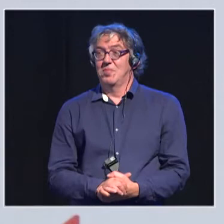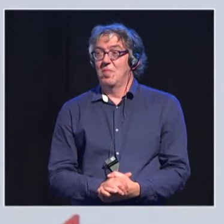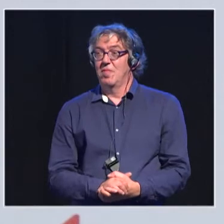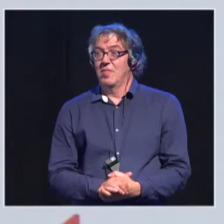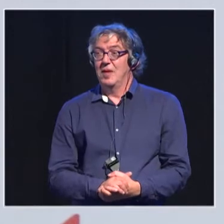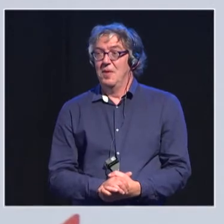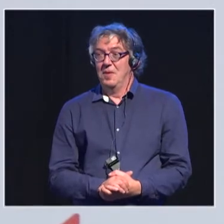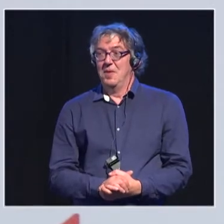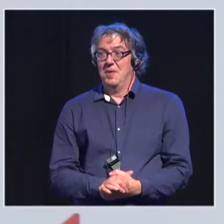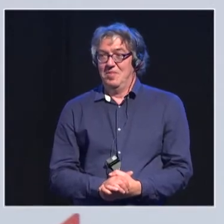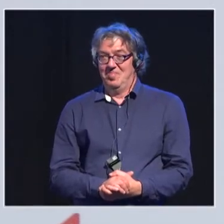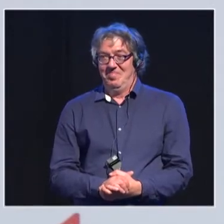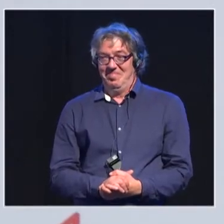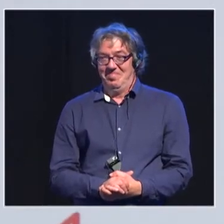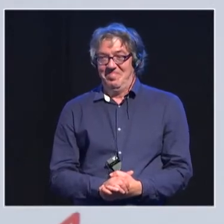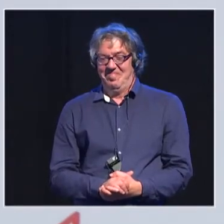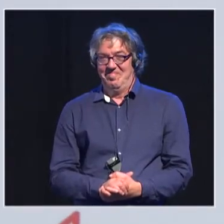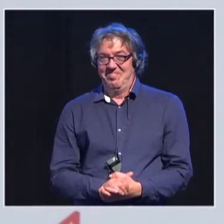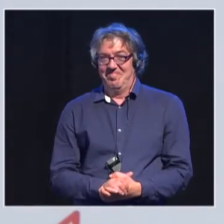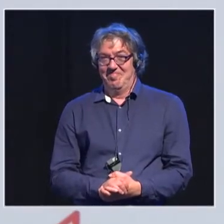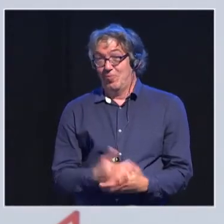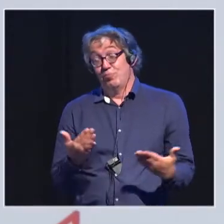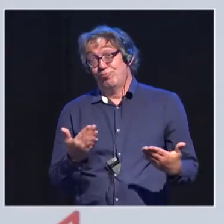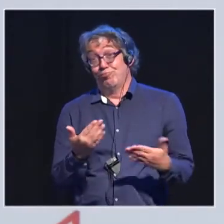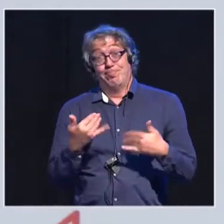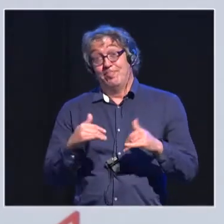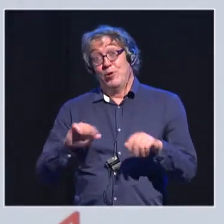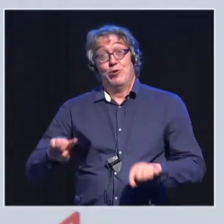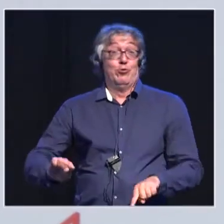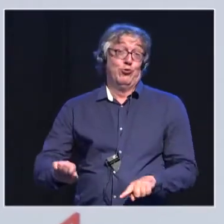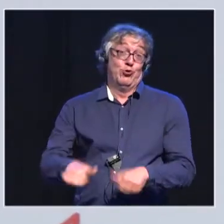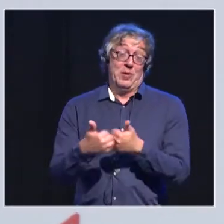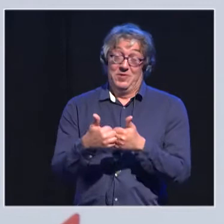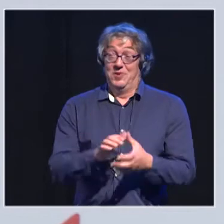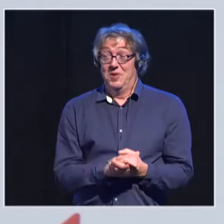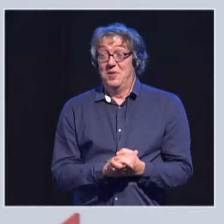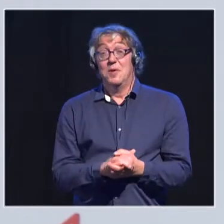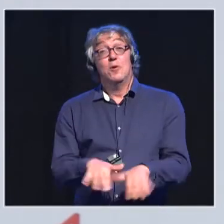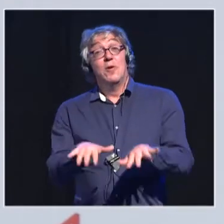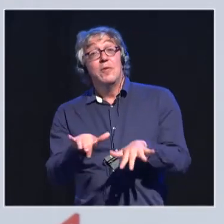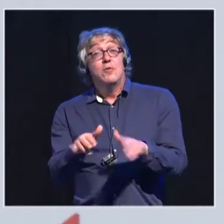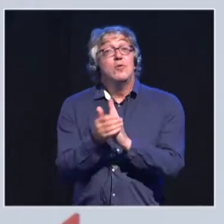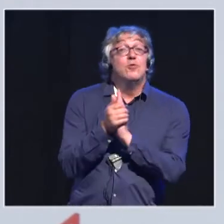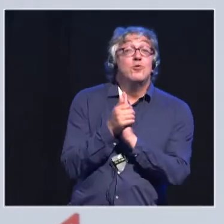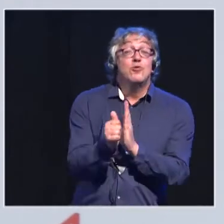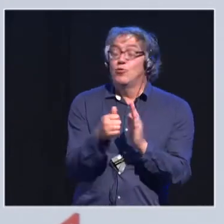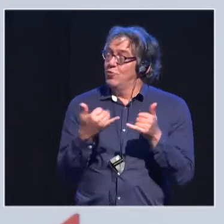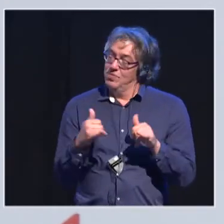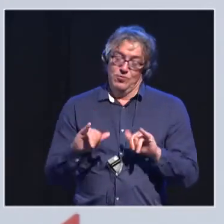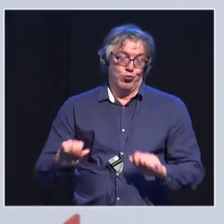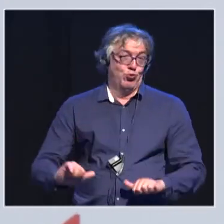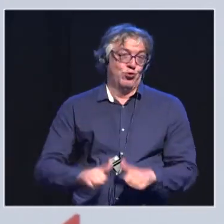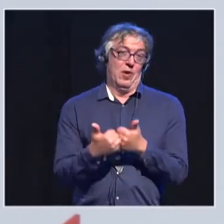say that it remains a challenge. I mean, digital literacy remains a challenge for Africa that we